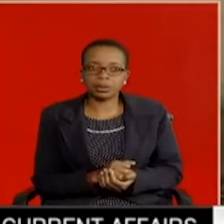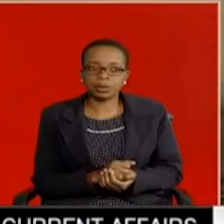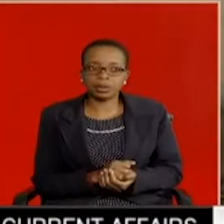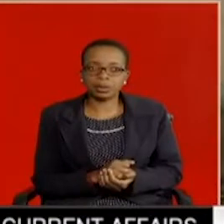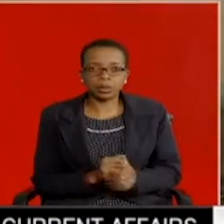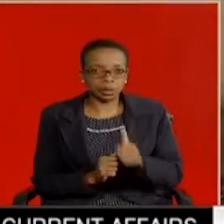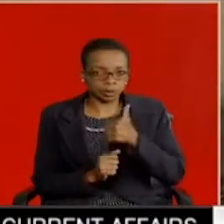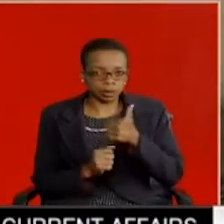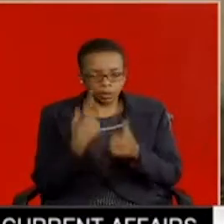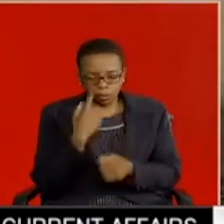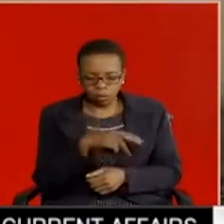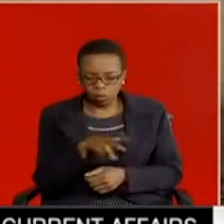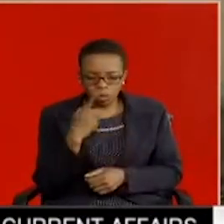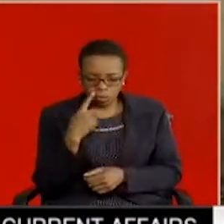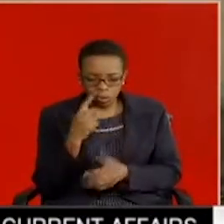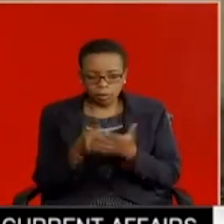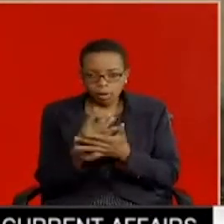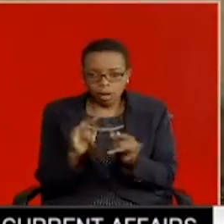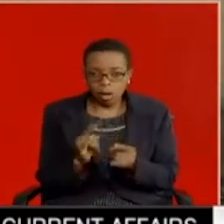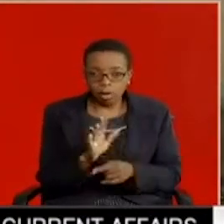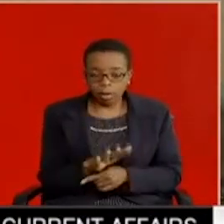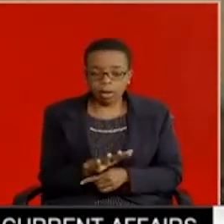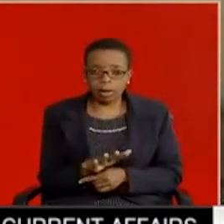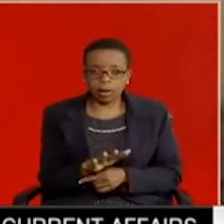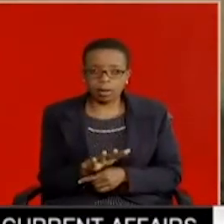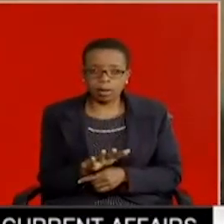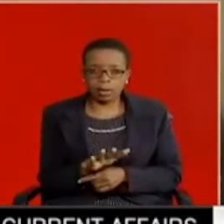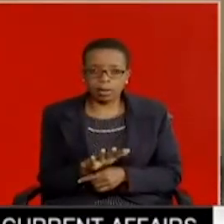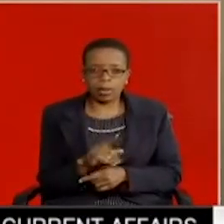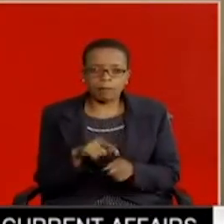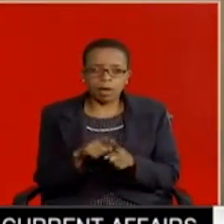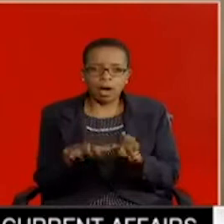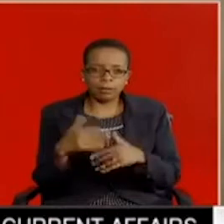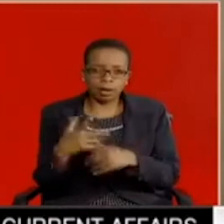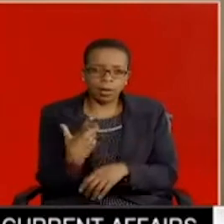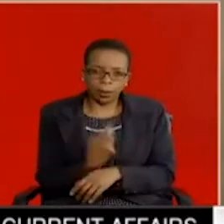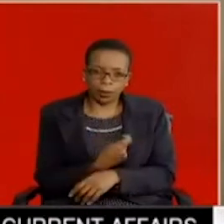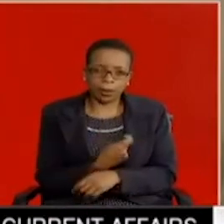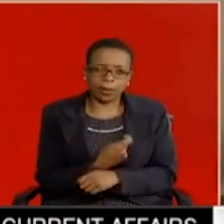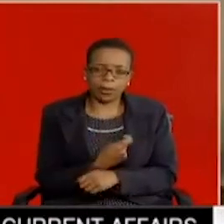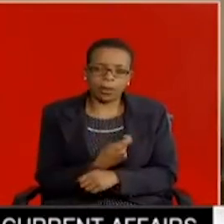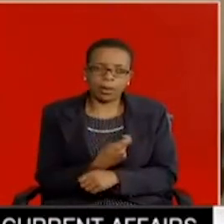Six, to monitor progress, adverse events following immunization,